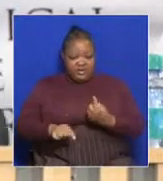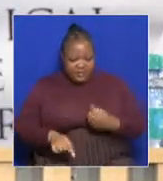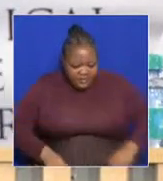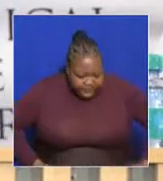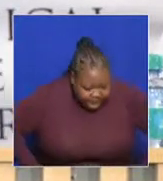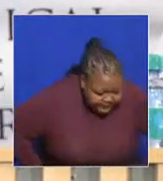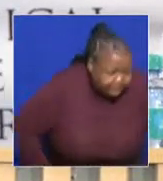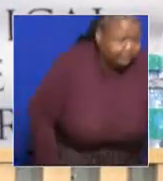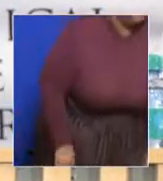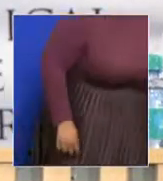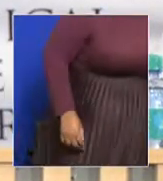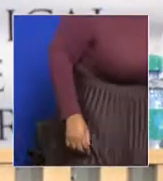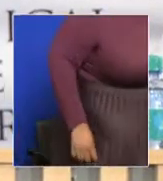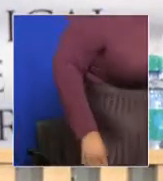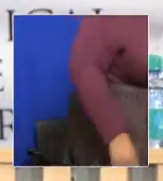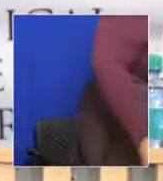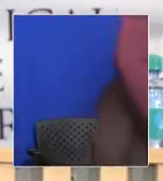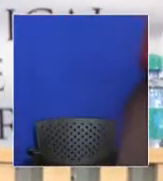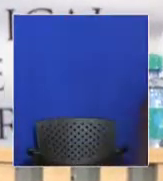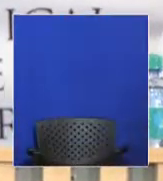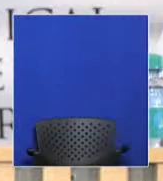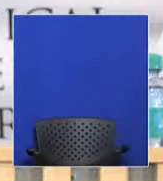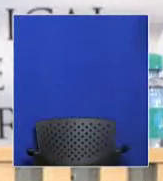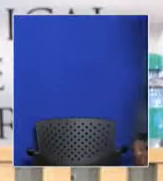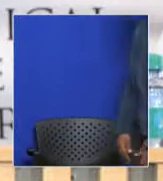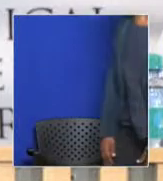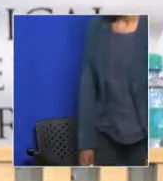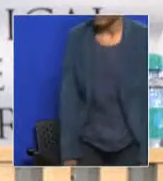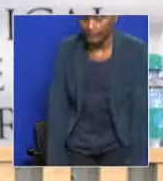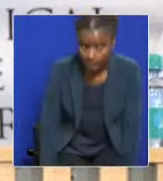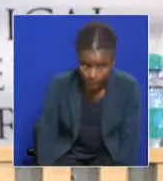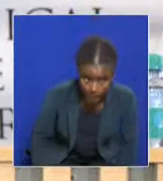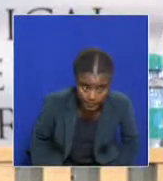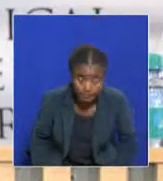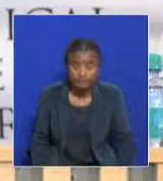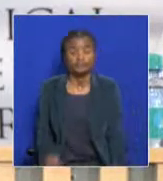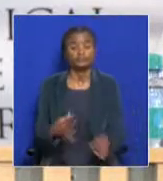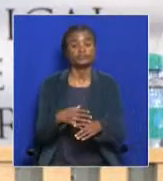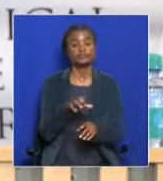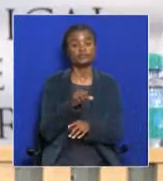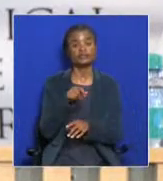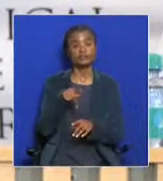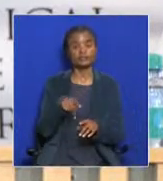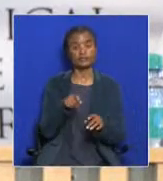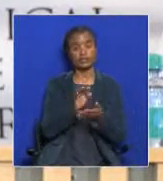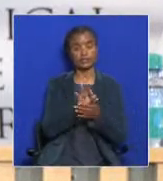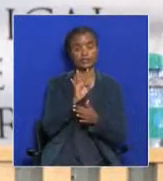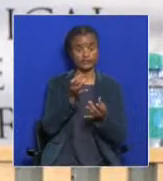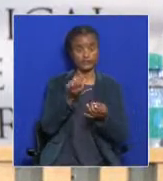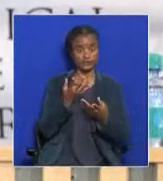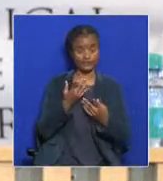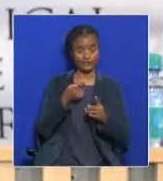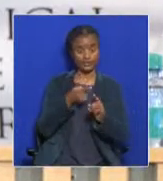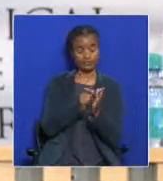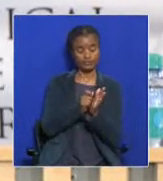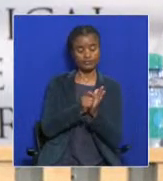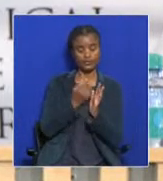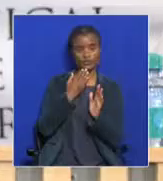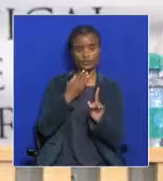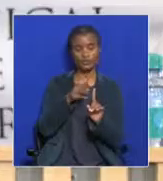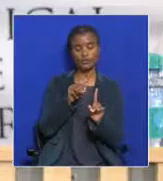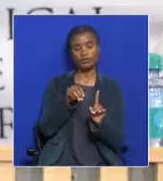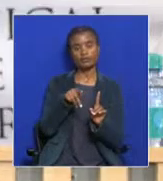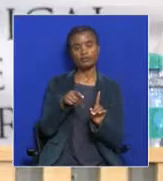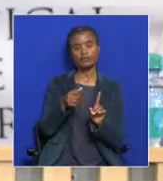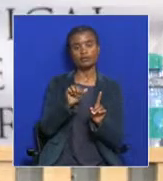us that, because that's an entry by Warrant Officer Mpangase, at least he's the one who did it. Yes. And from that moment, you did indicate that he